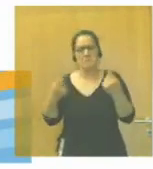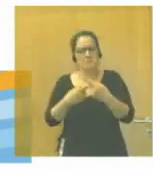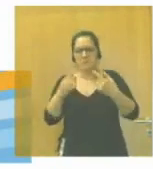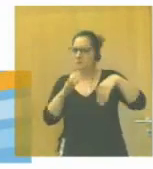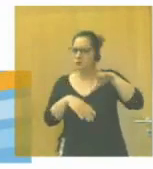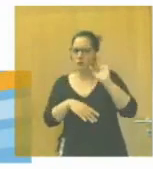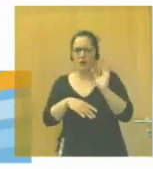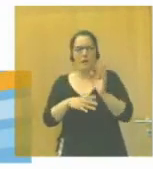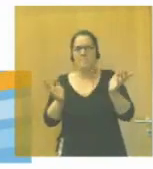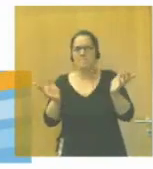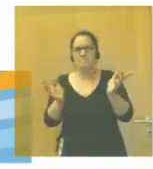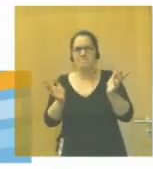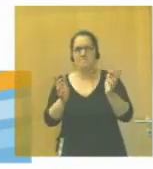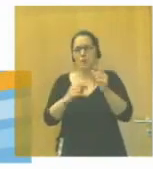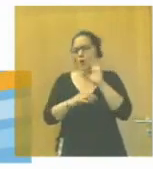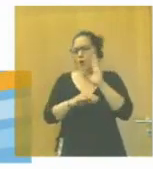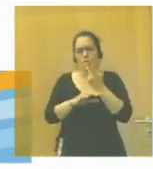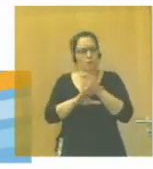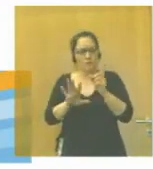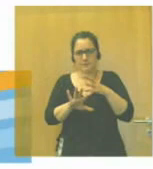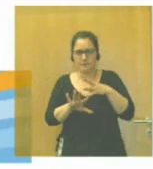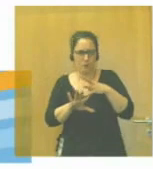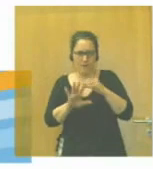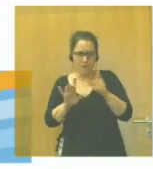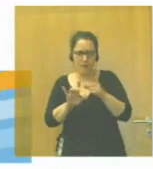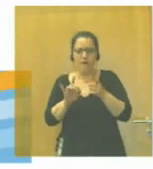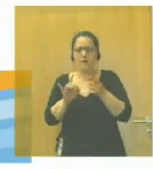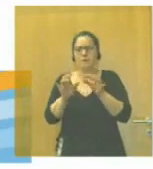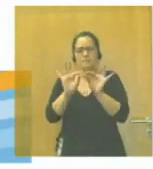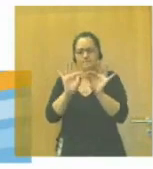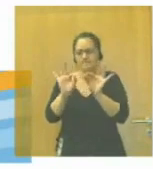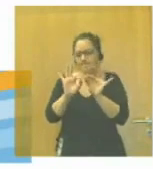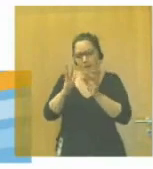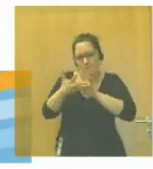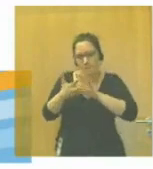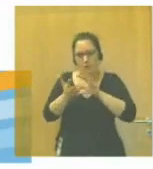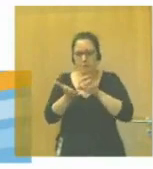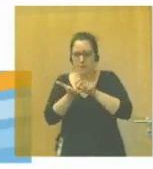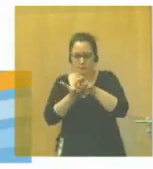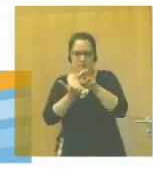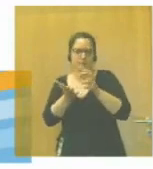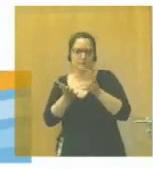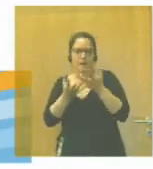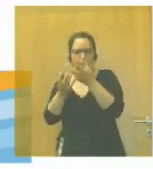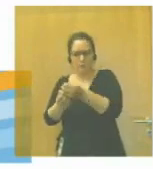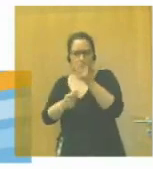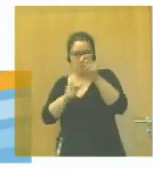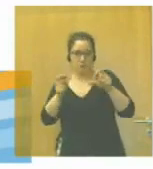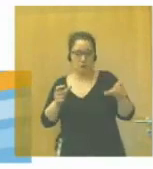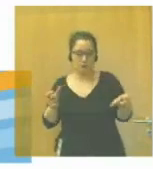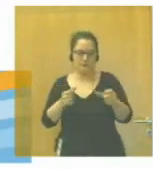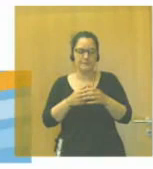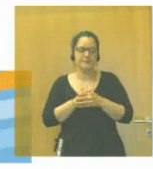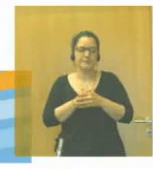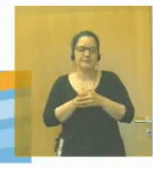to continue to learn how to incorporate them. In the United States, 12